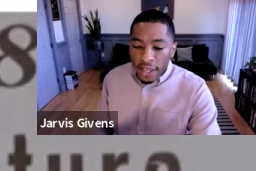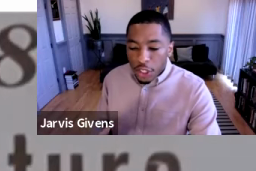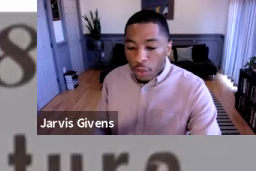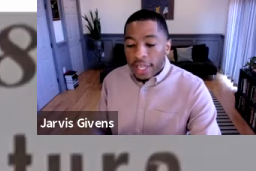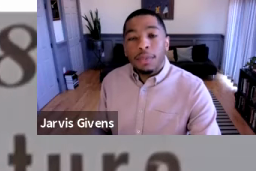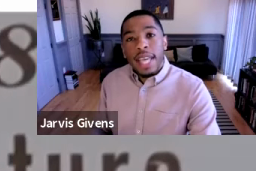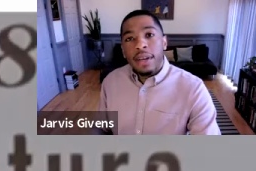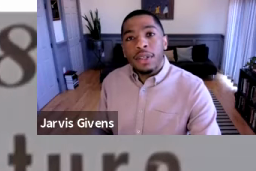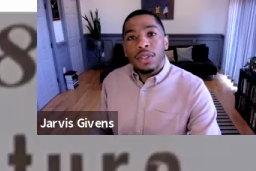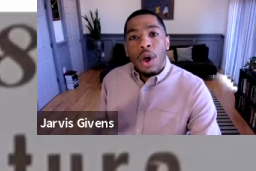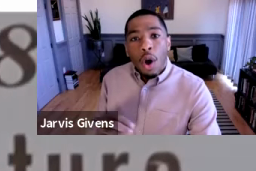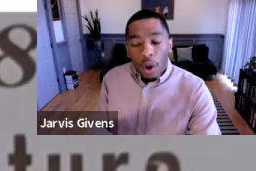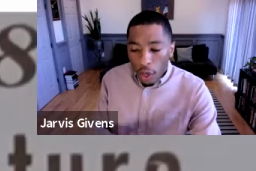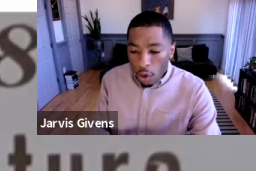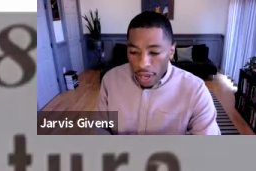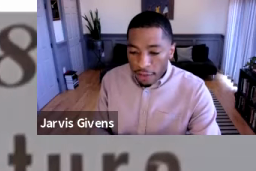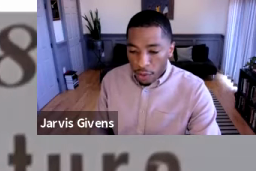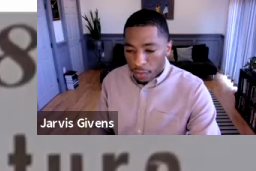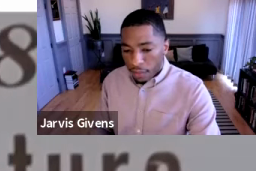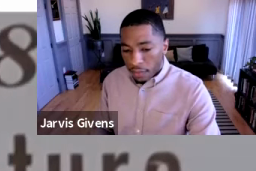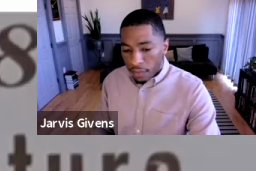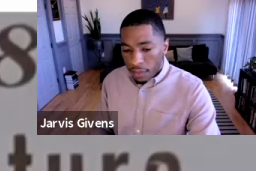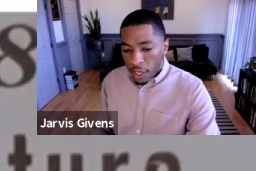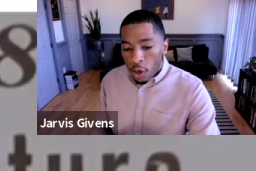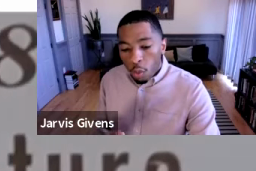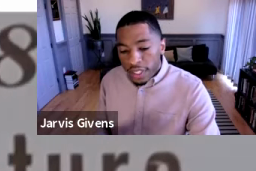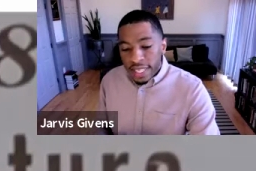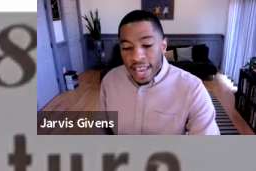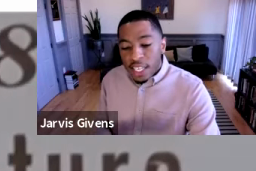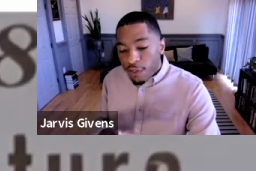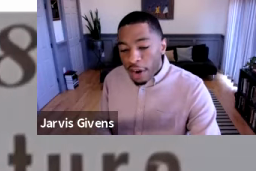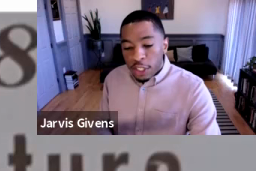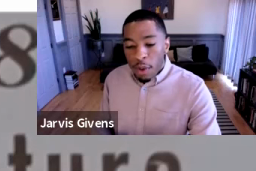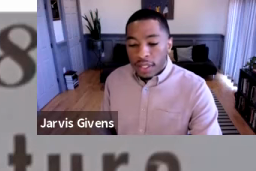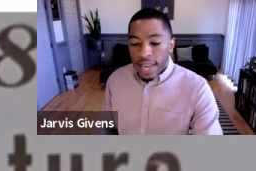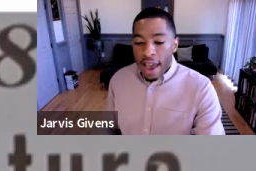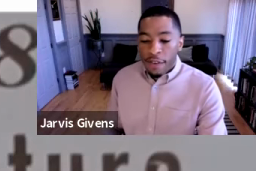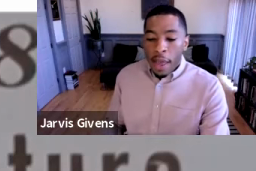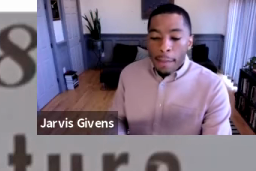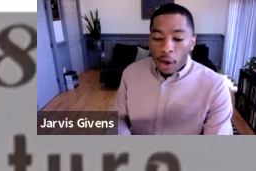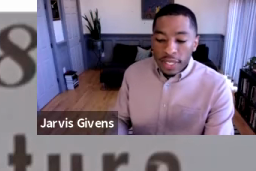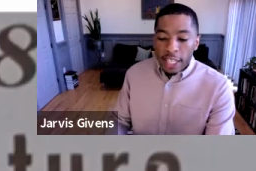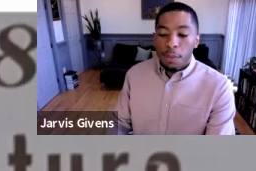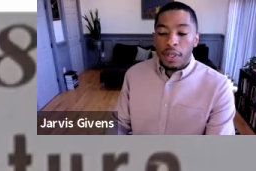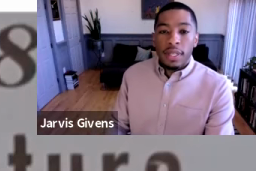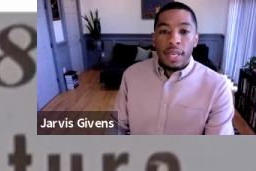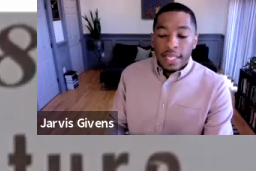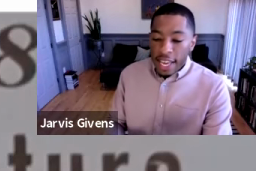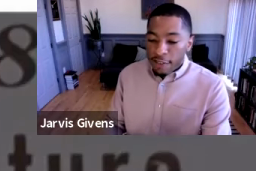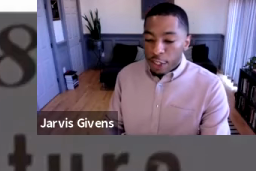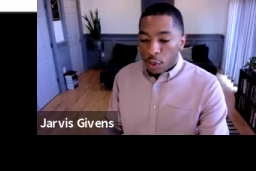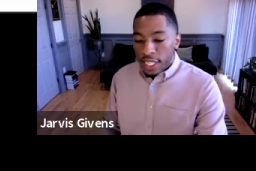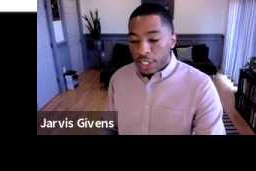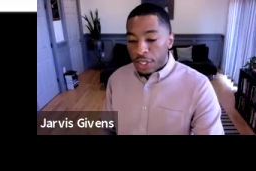to challenge curriculum standards on a local level. Woodson and his very small staff mailed textbooks